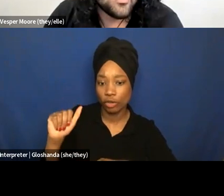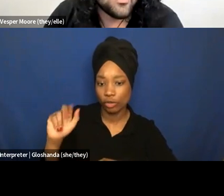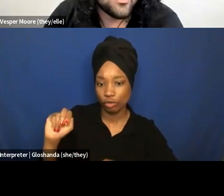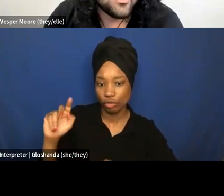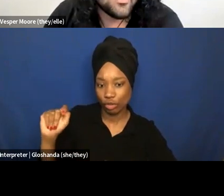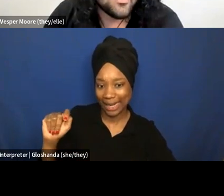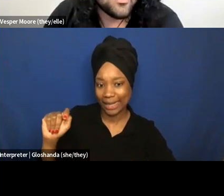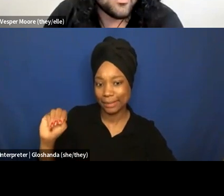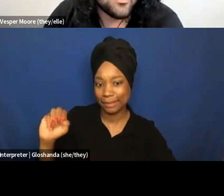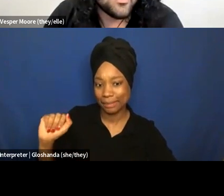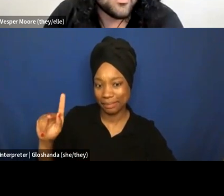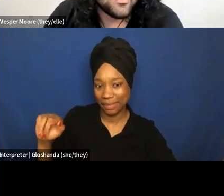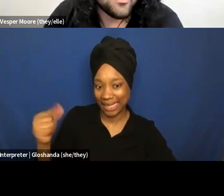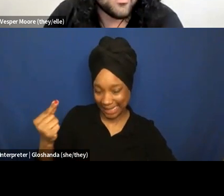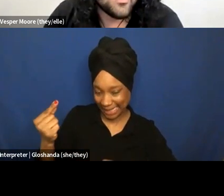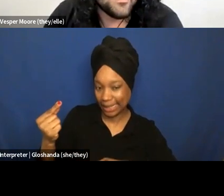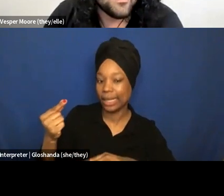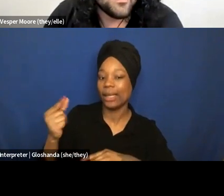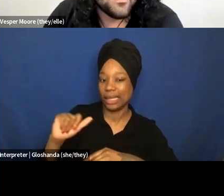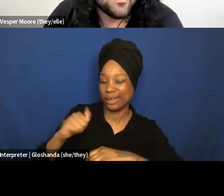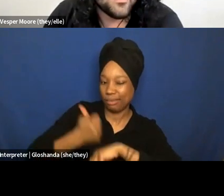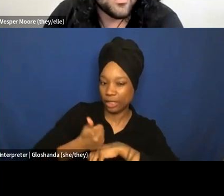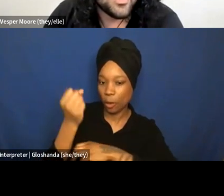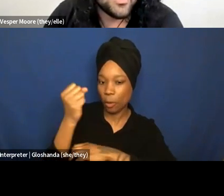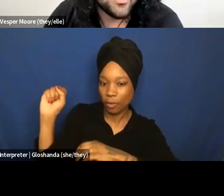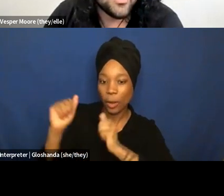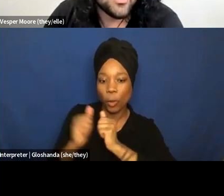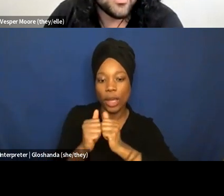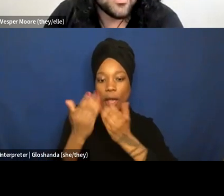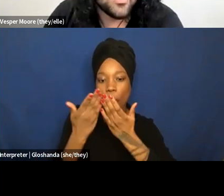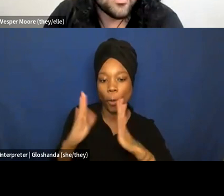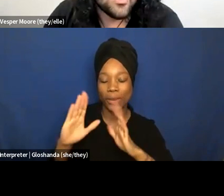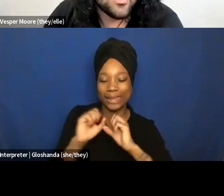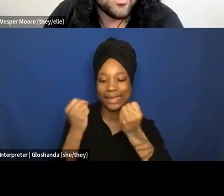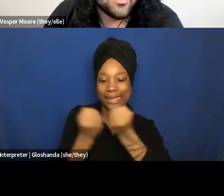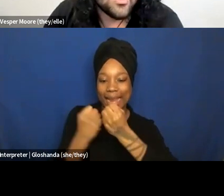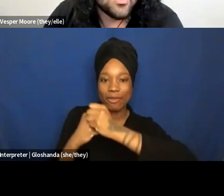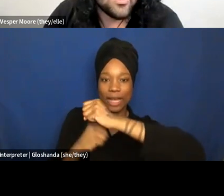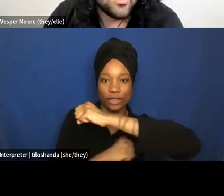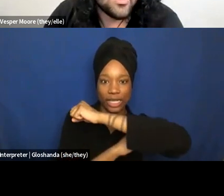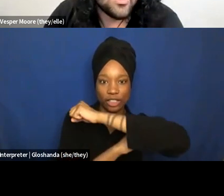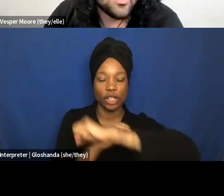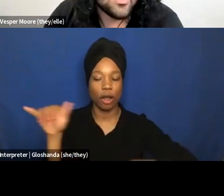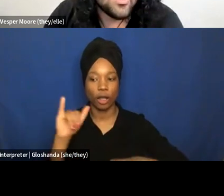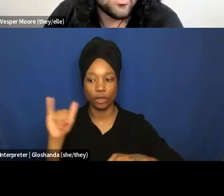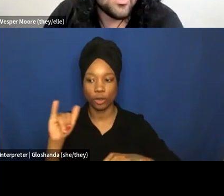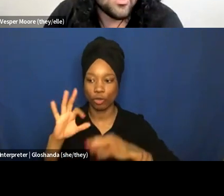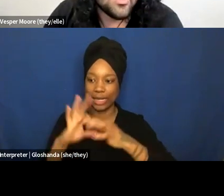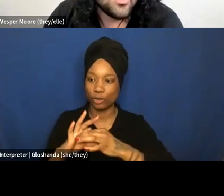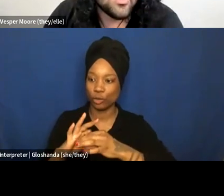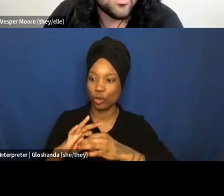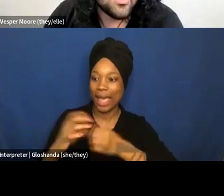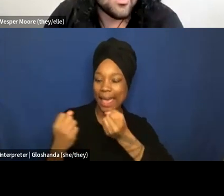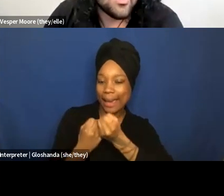movement-driven grant making with open society foundations, as well as played a role in the advocacy and the development of quite a